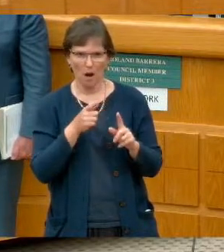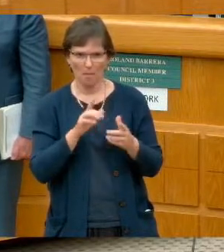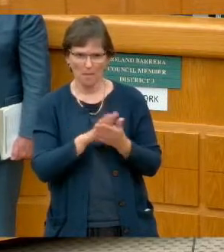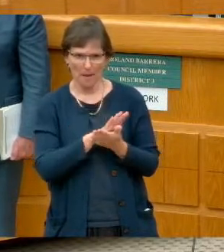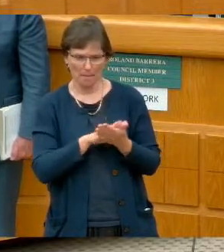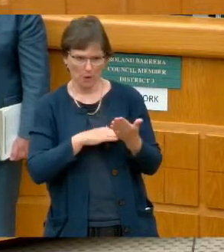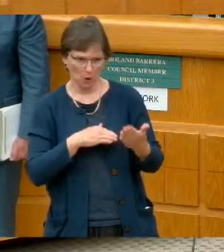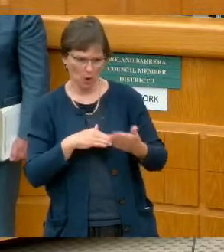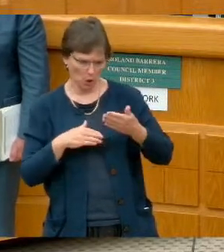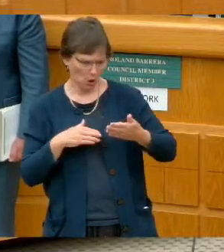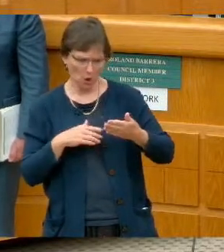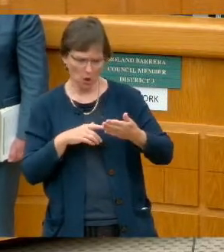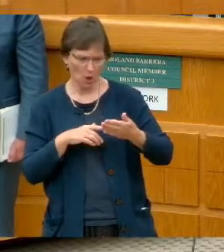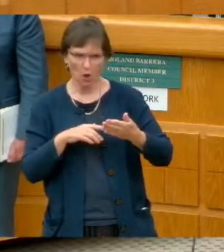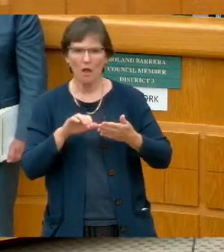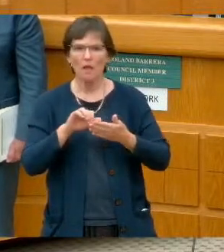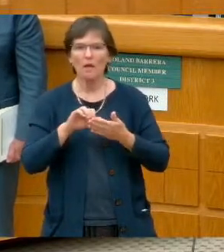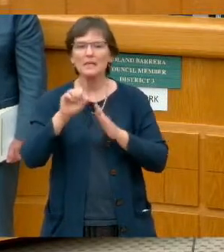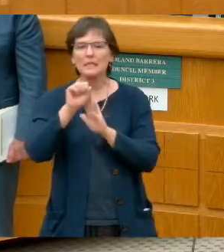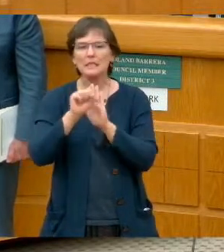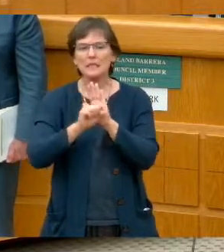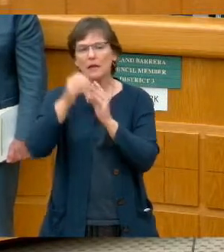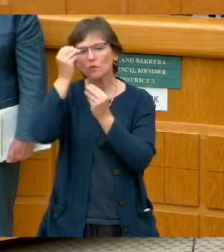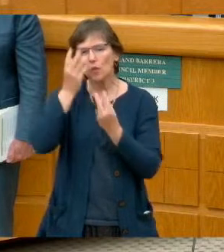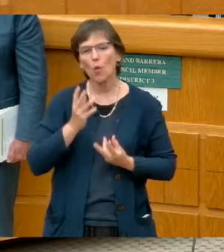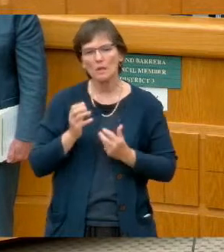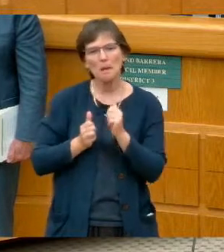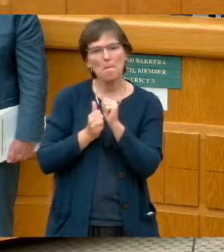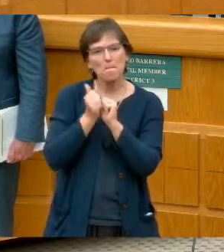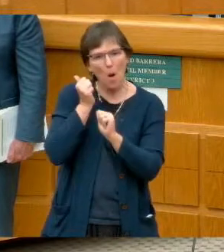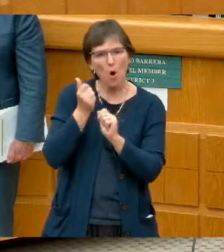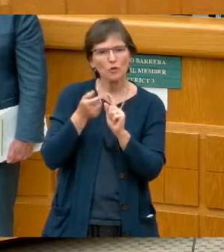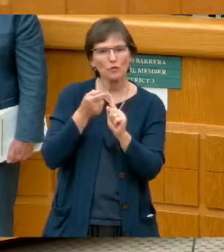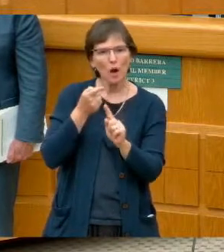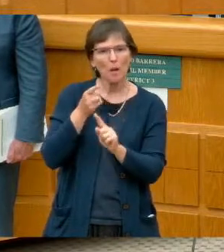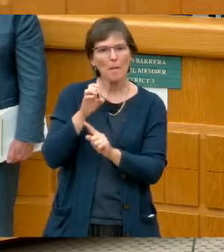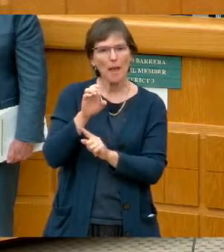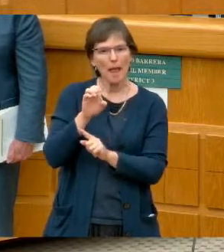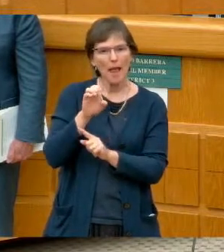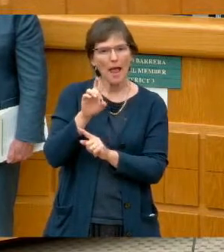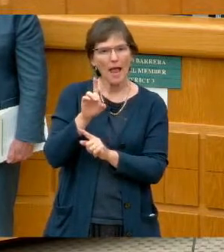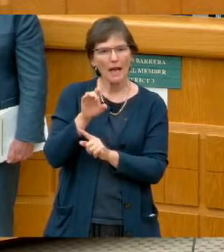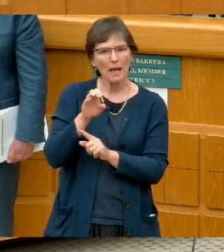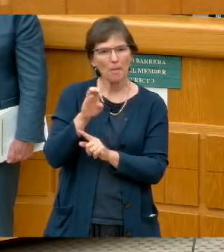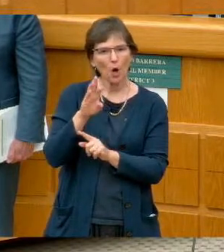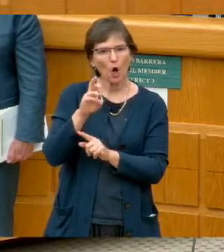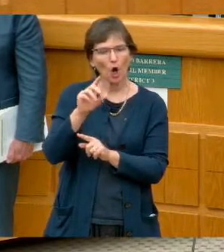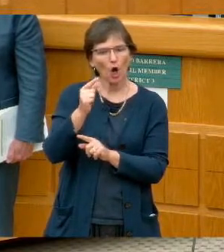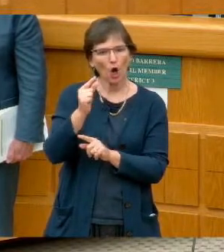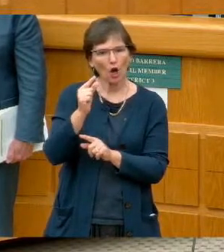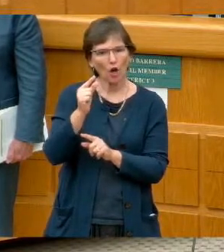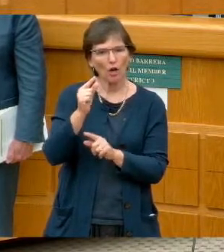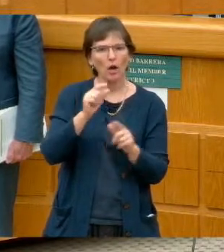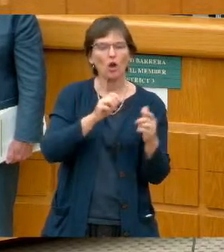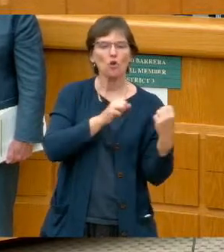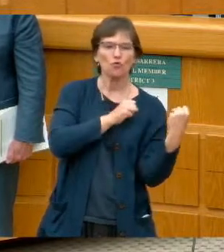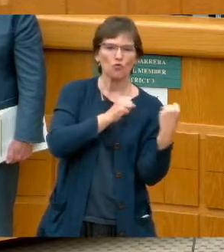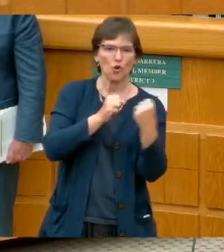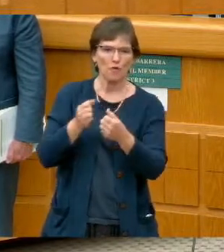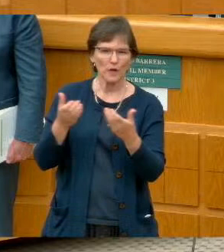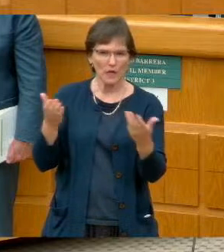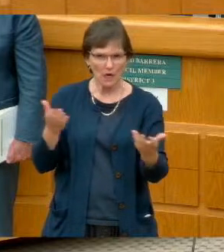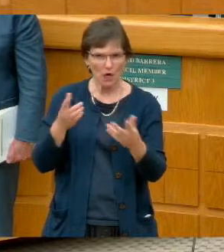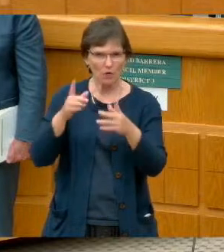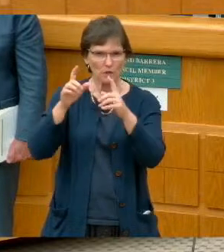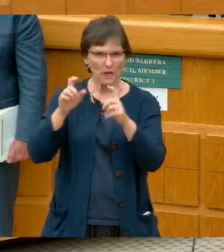told us, and that's the Department of State Health Service, Region 11, they told us that most of them came from Edinburgh, and that